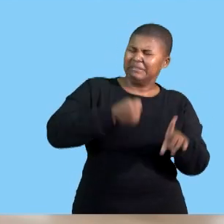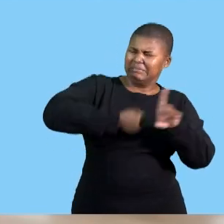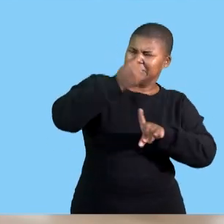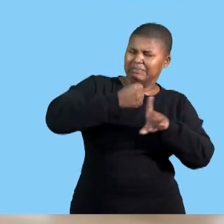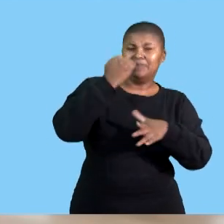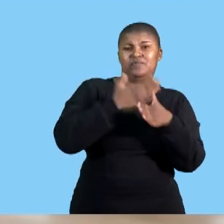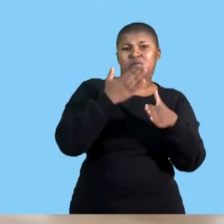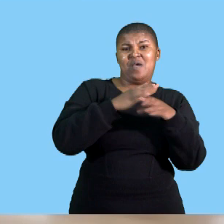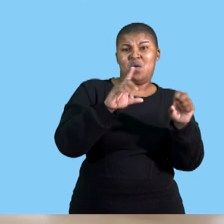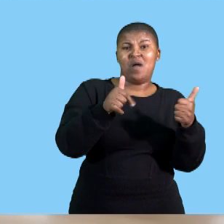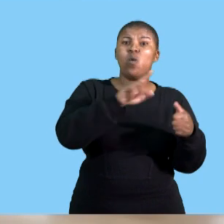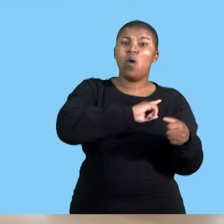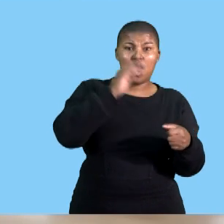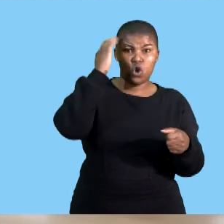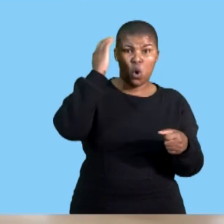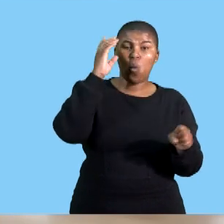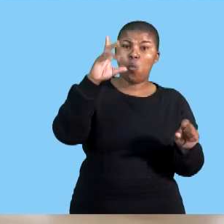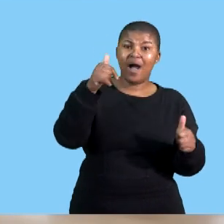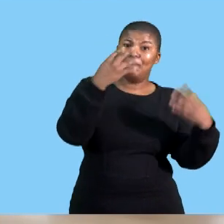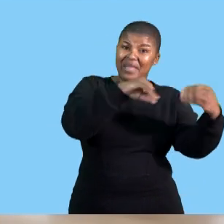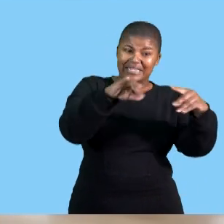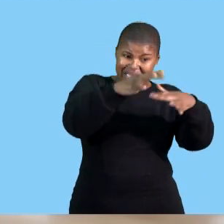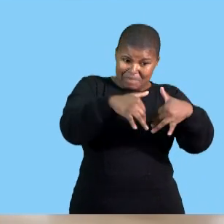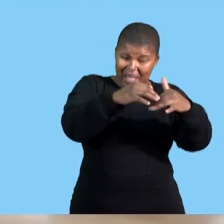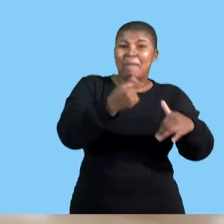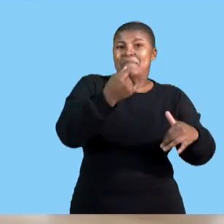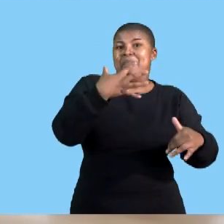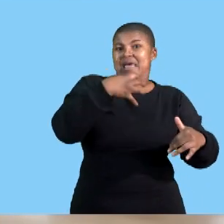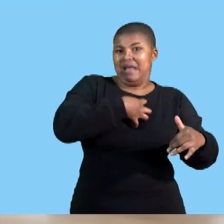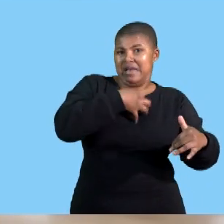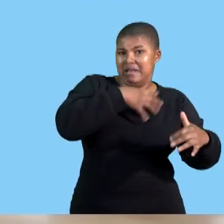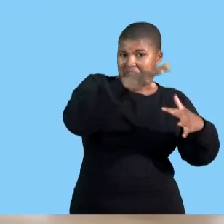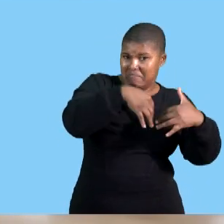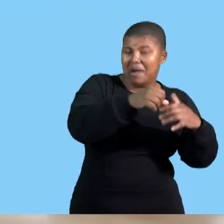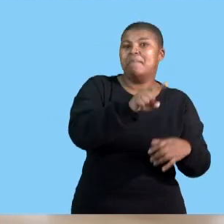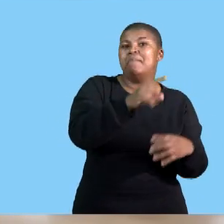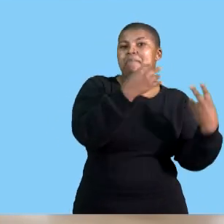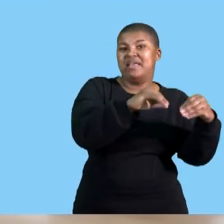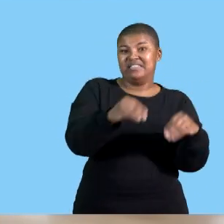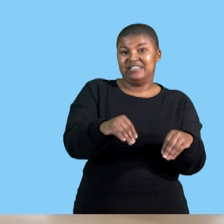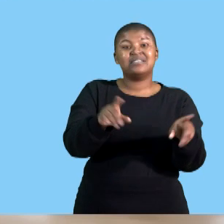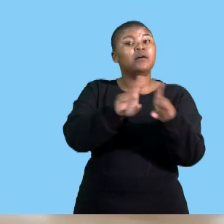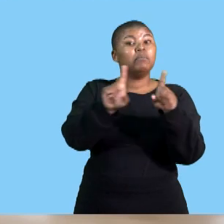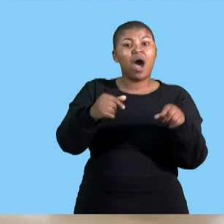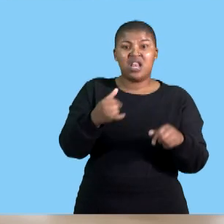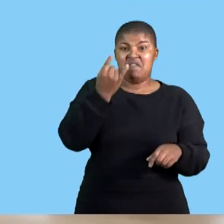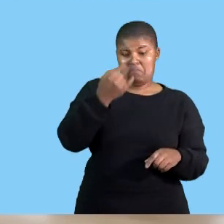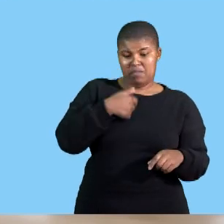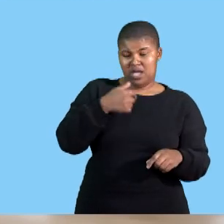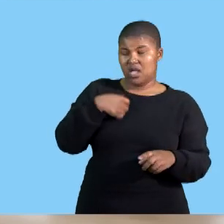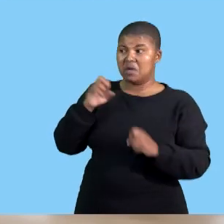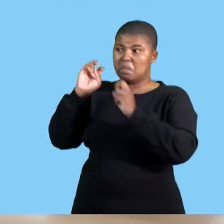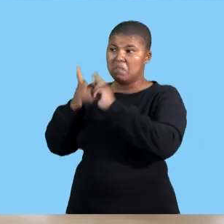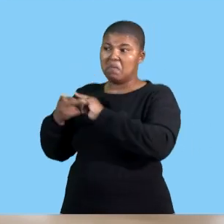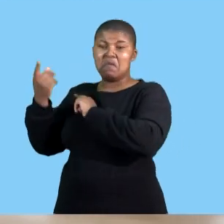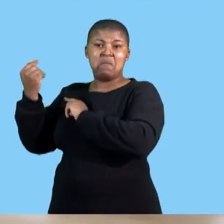you are going to put more effort, because you know very well that the money that has been used in a business, it belongs to you. Unlike the providers of